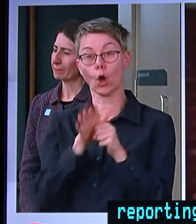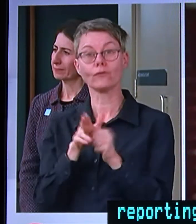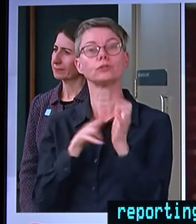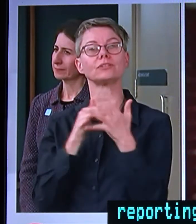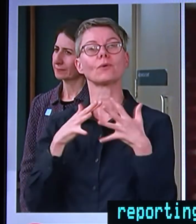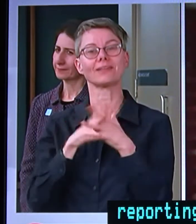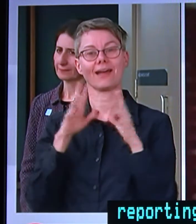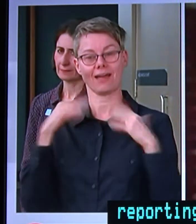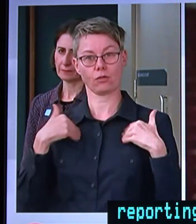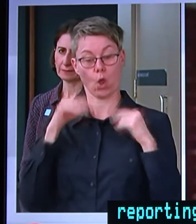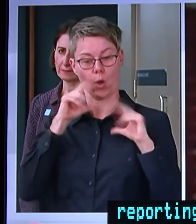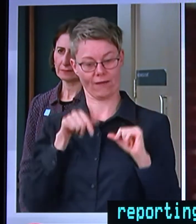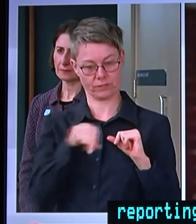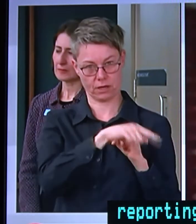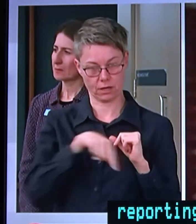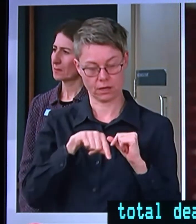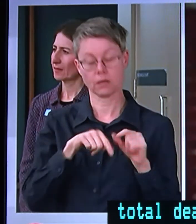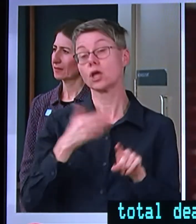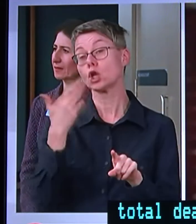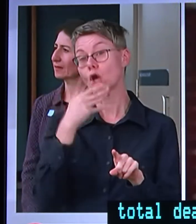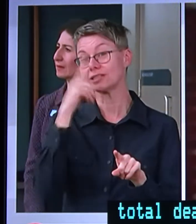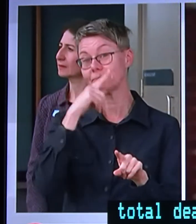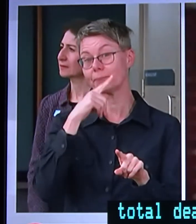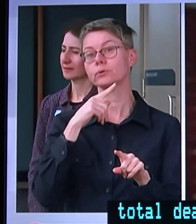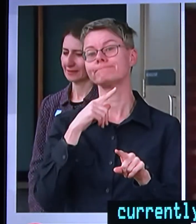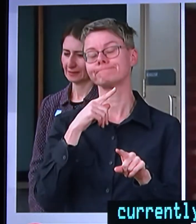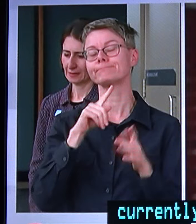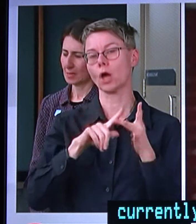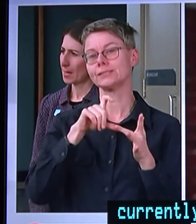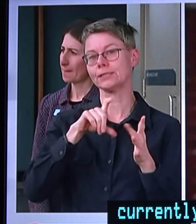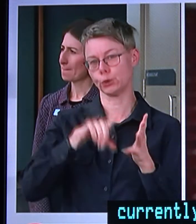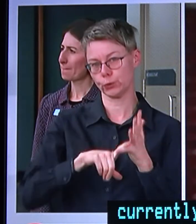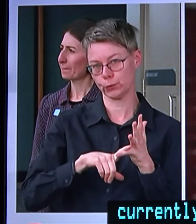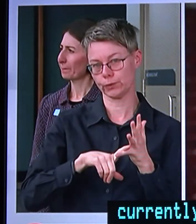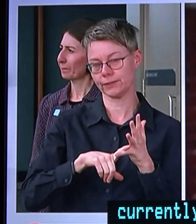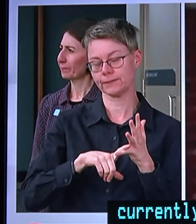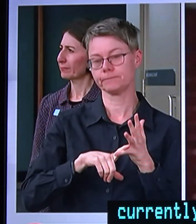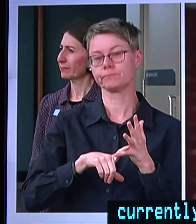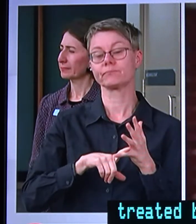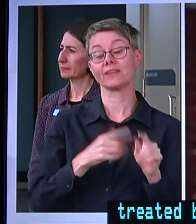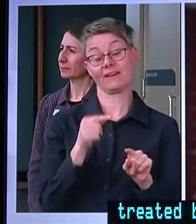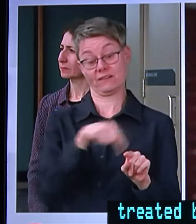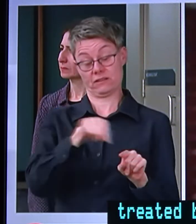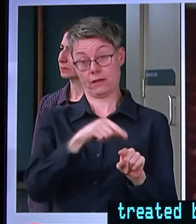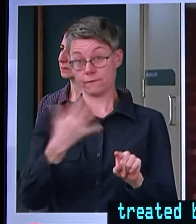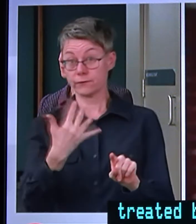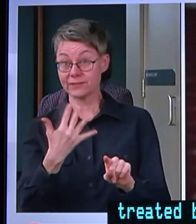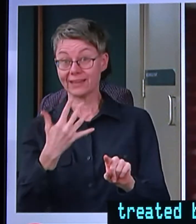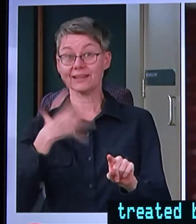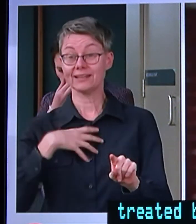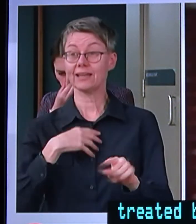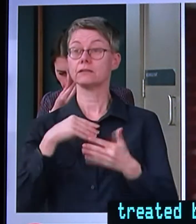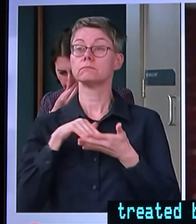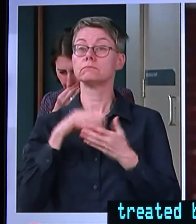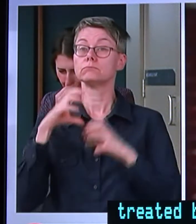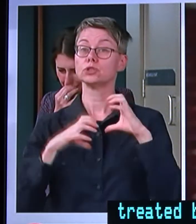cases being treated by New South Wales Health, and this includes 19 people being treated in intensive care units, with 15 of